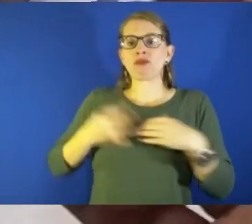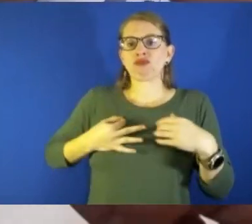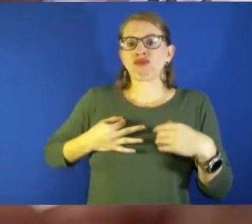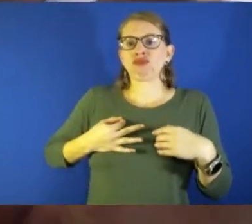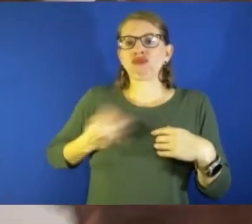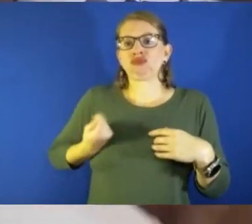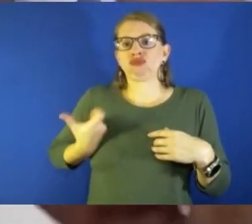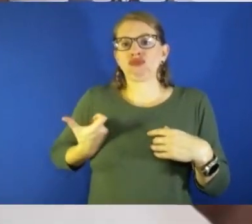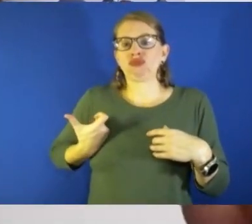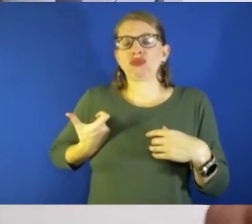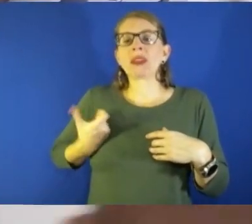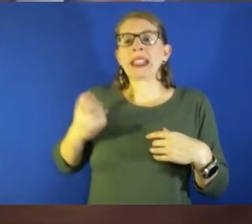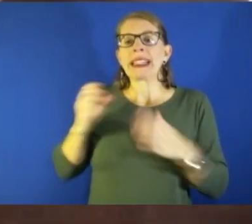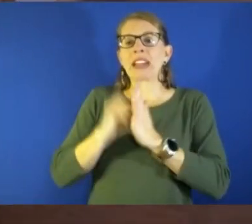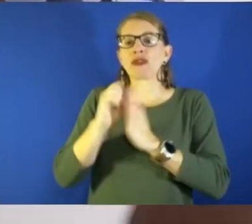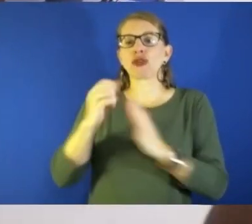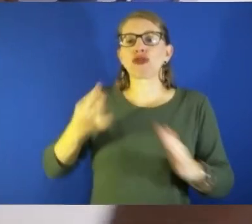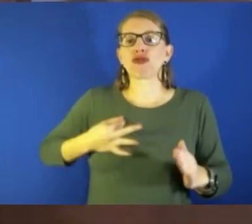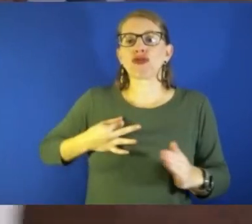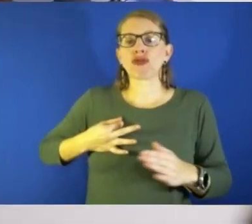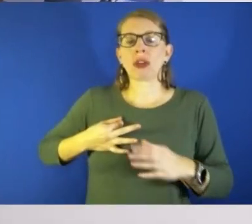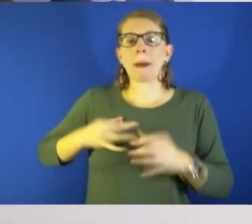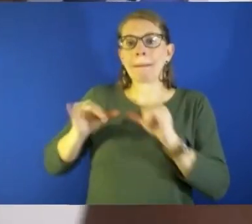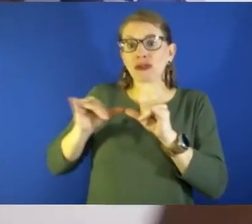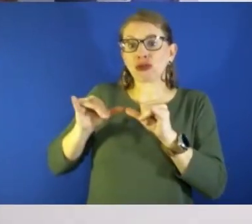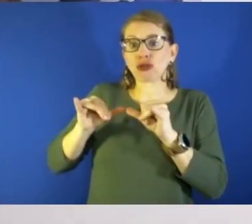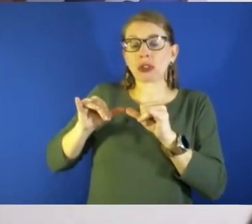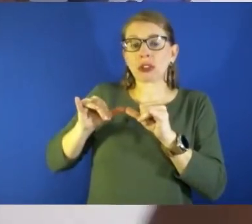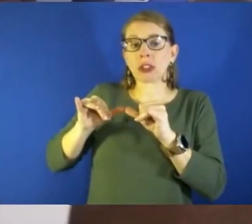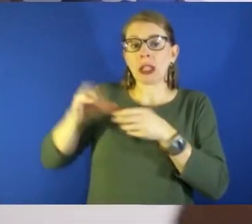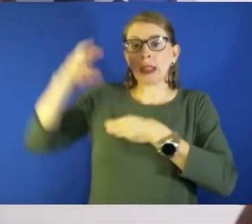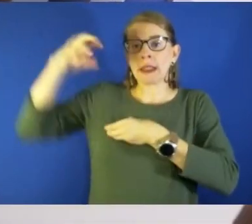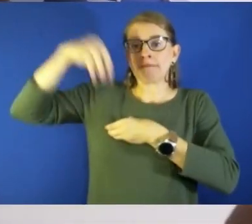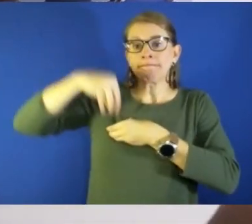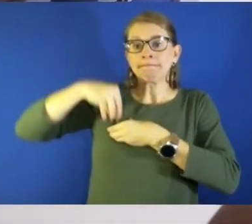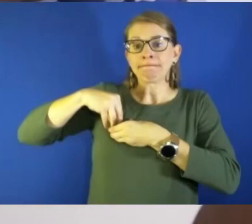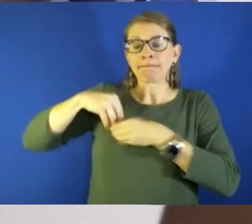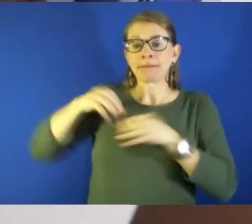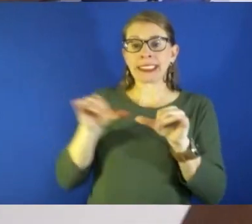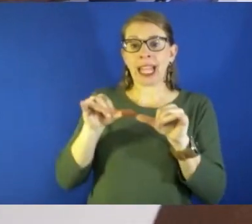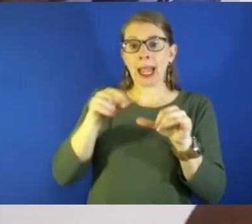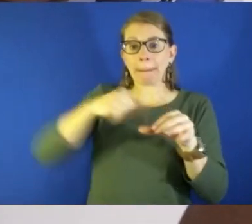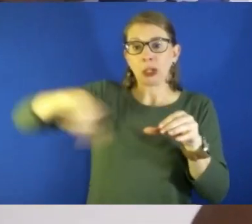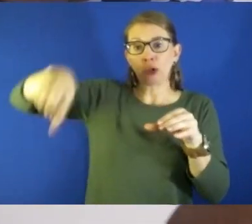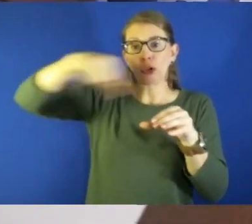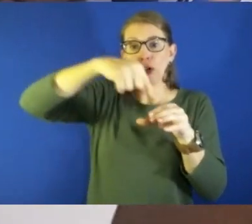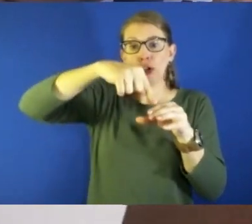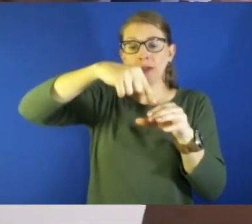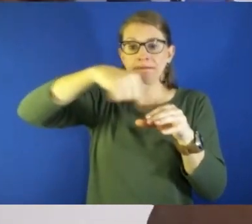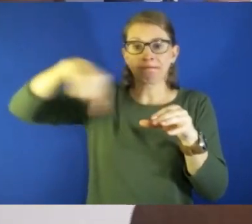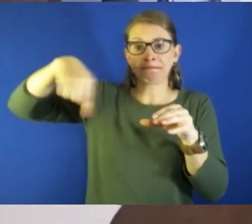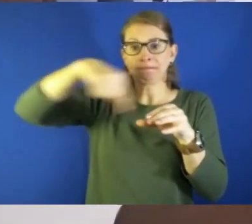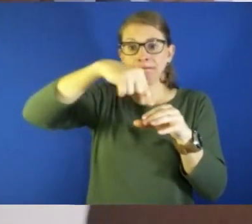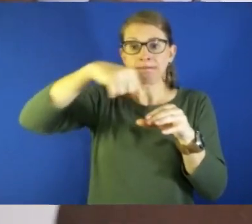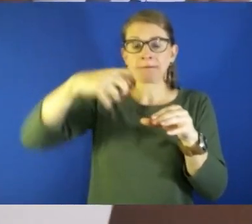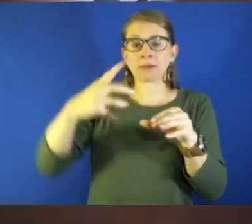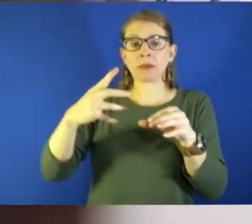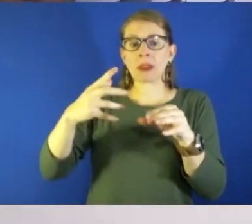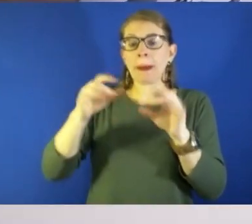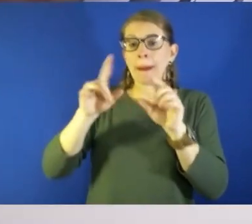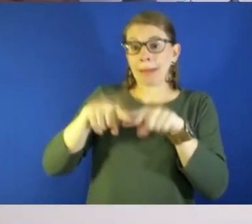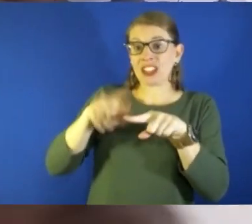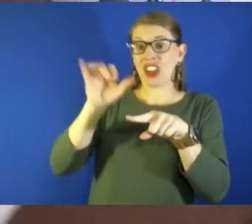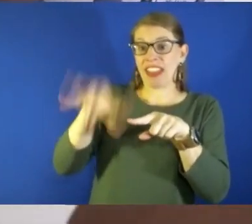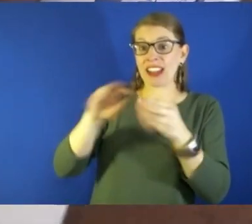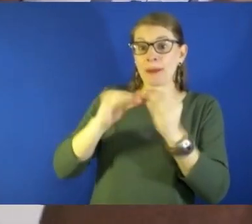that measurement, they'll be able to tell us what is the diameter of that cavity. And then based off on that, we